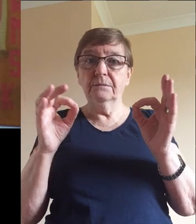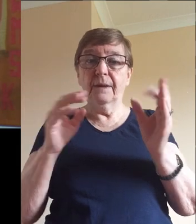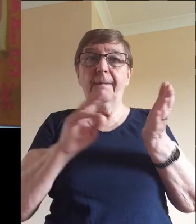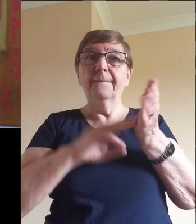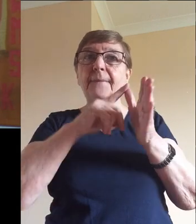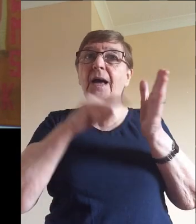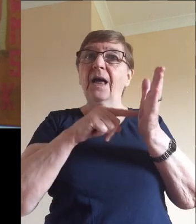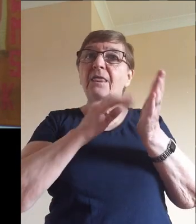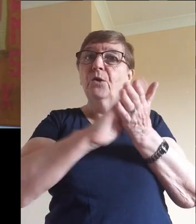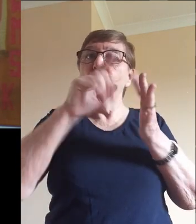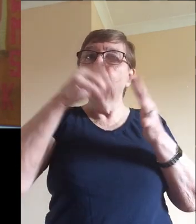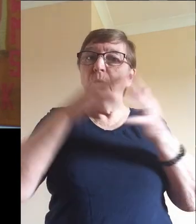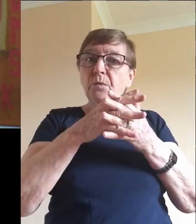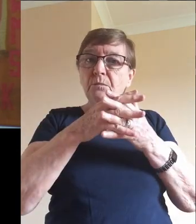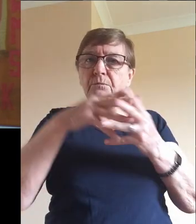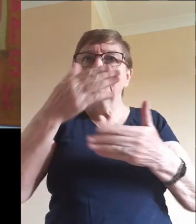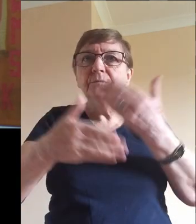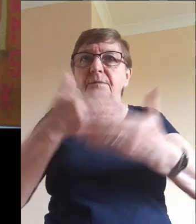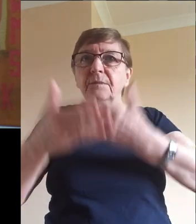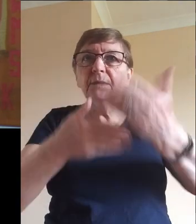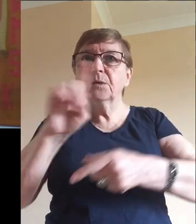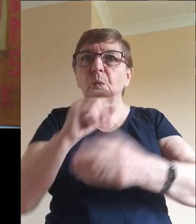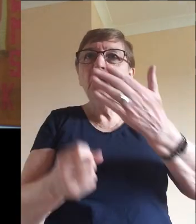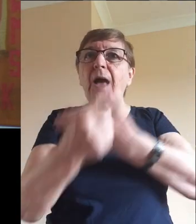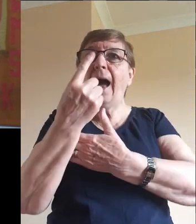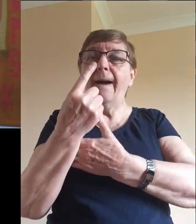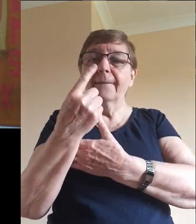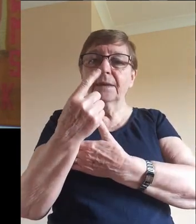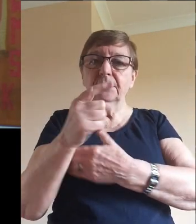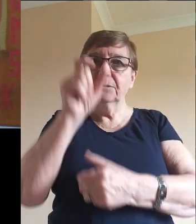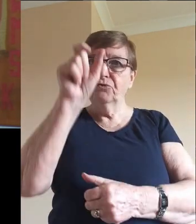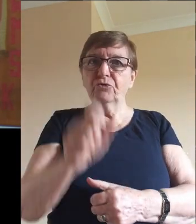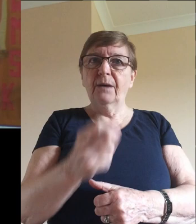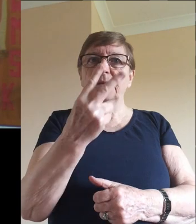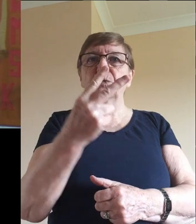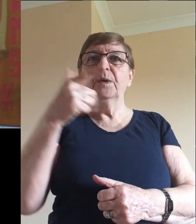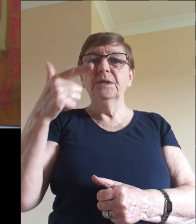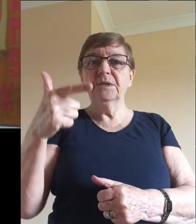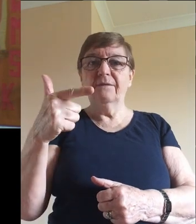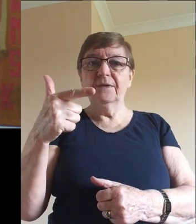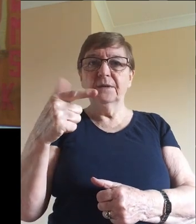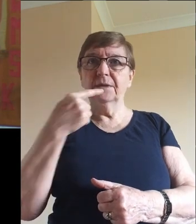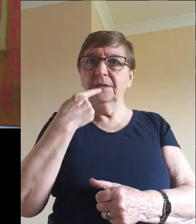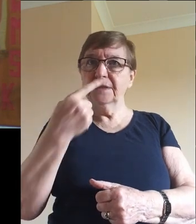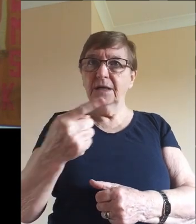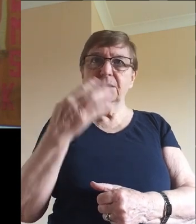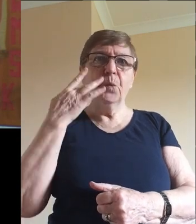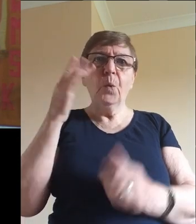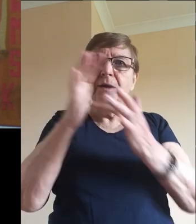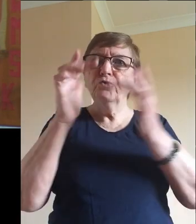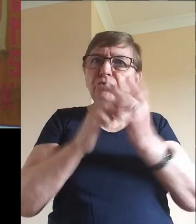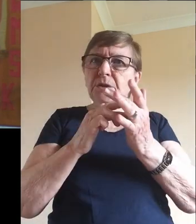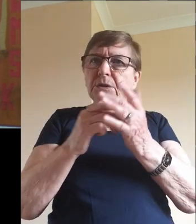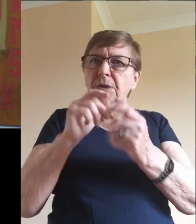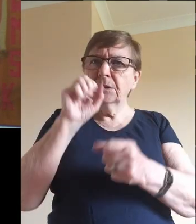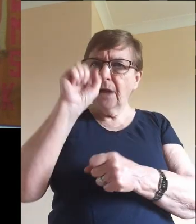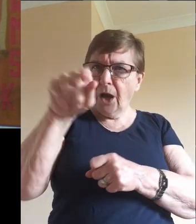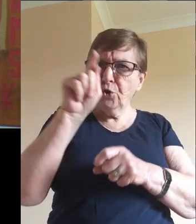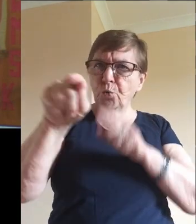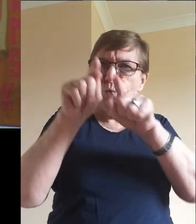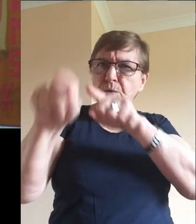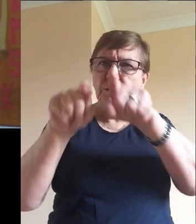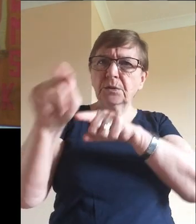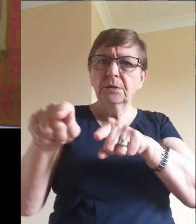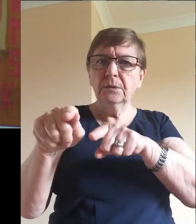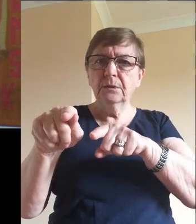Matthew, in describing what had happened in chapter 27 of his gospel, says, when Jesus was accused by chief priests and